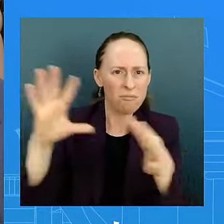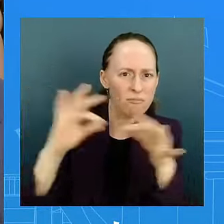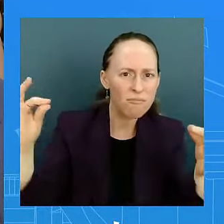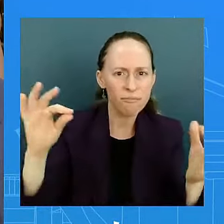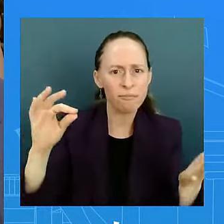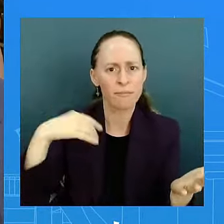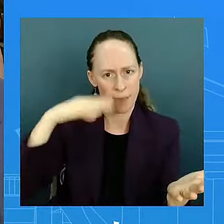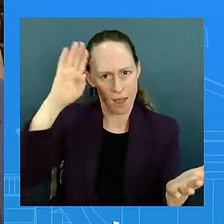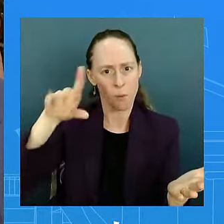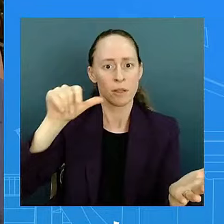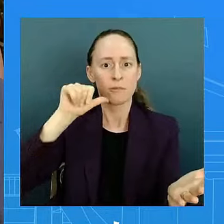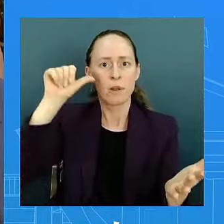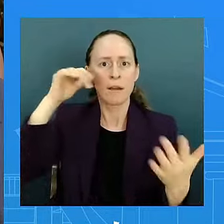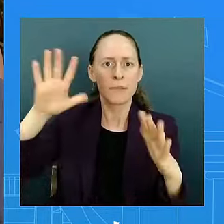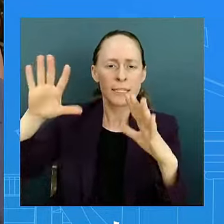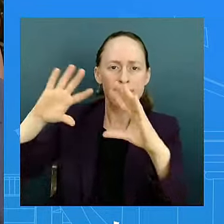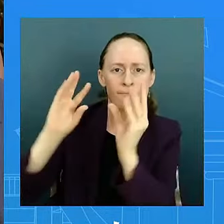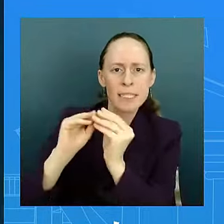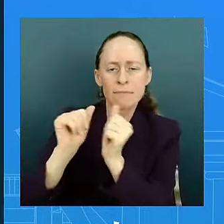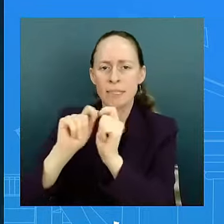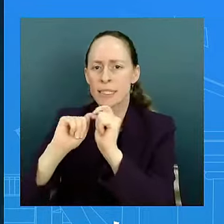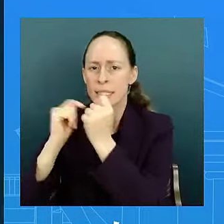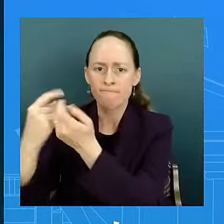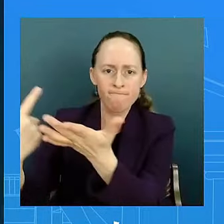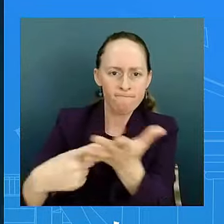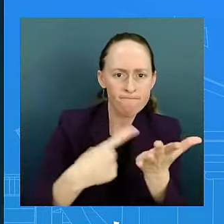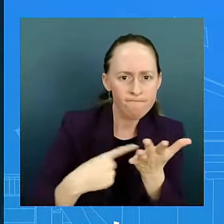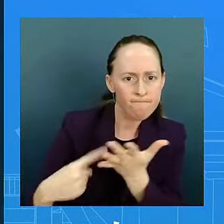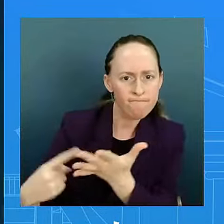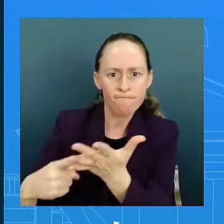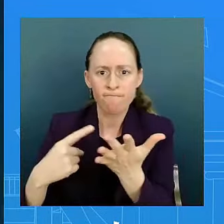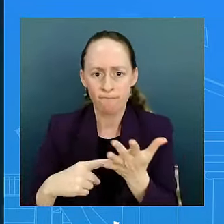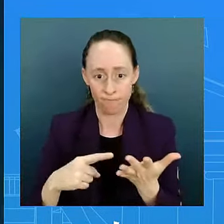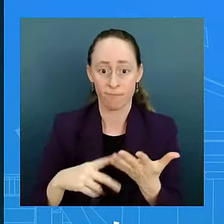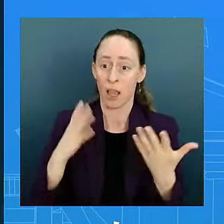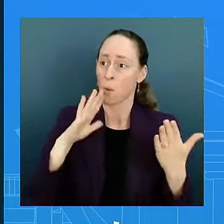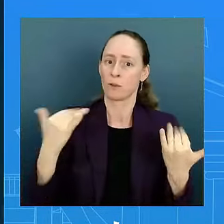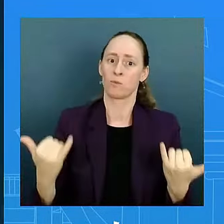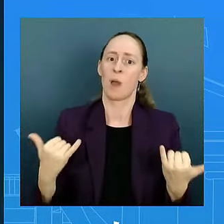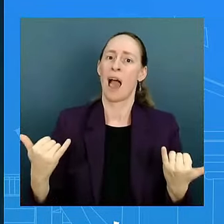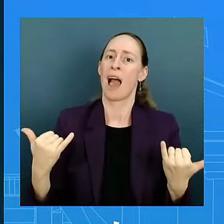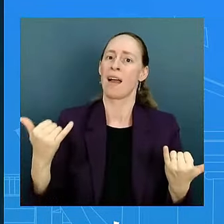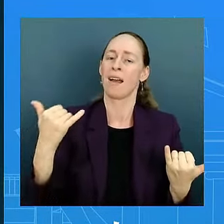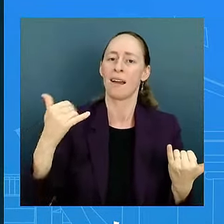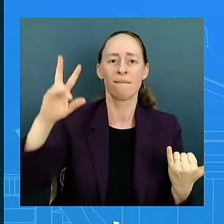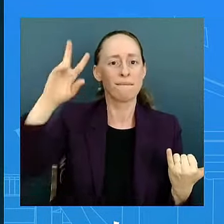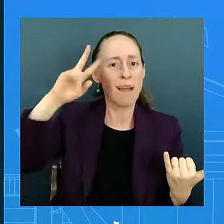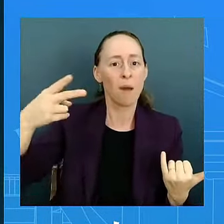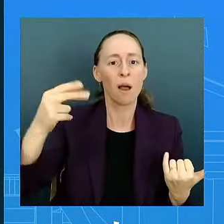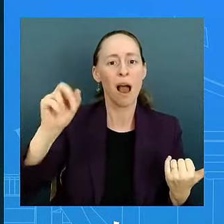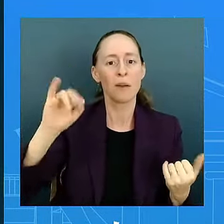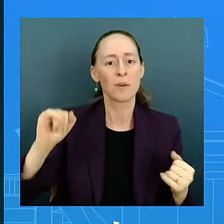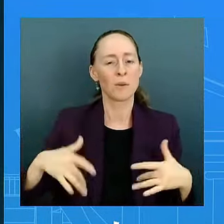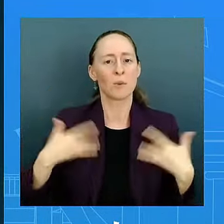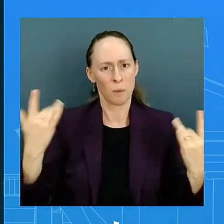but he's still the president. Where is he? Well, here's the thing. You have seen the president. He has been very